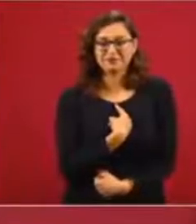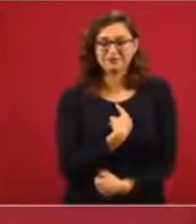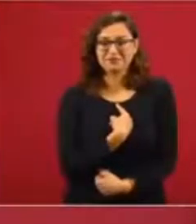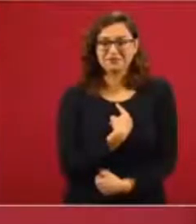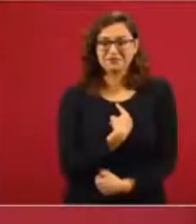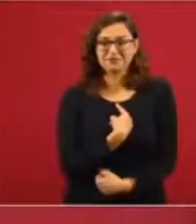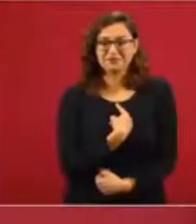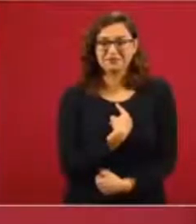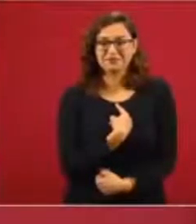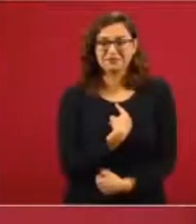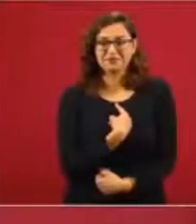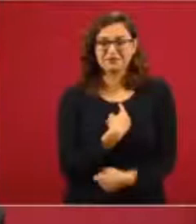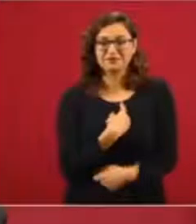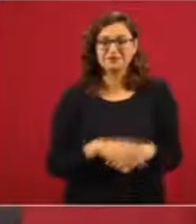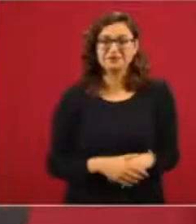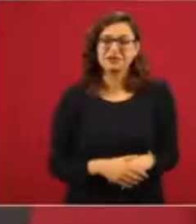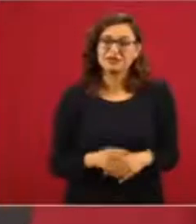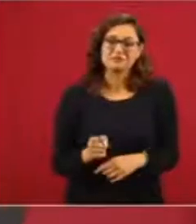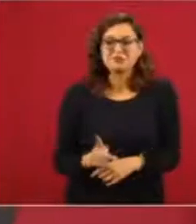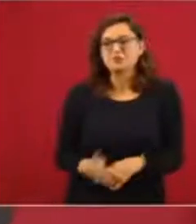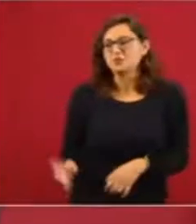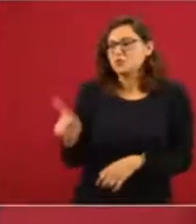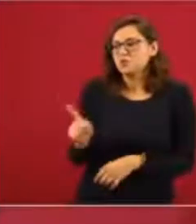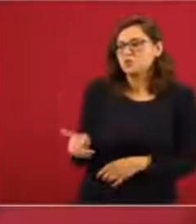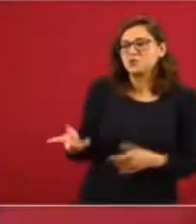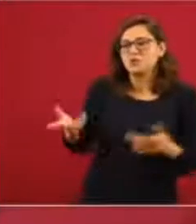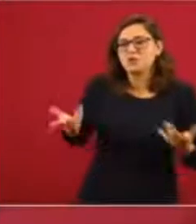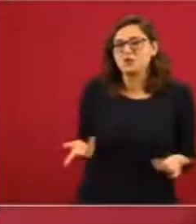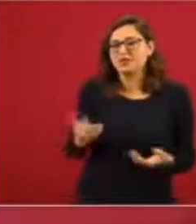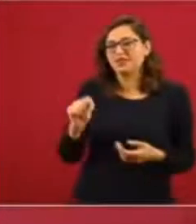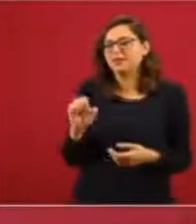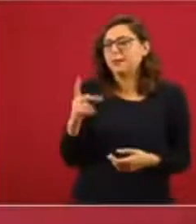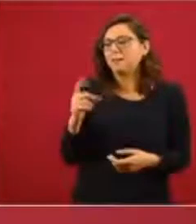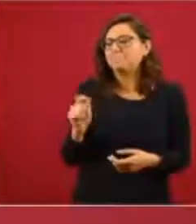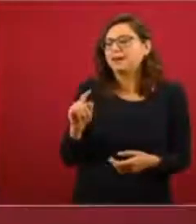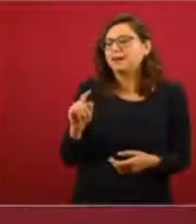el de Macuspana, sí, de Tepetitán.